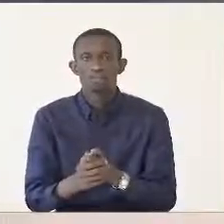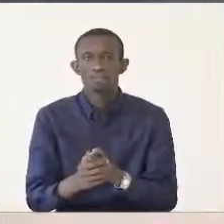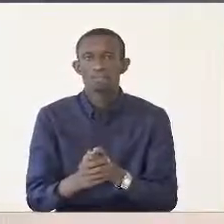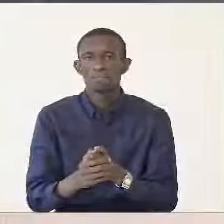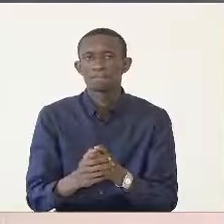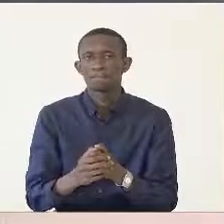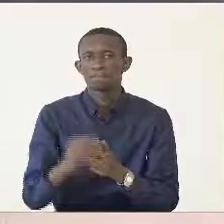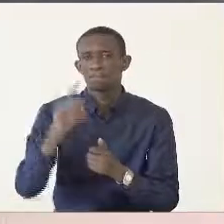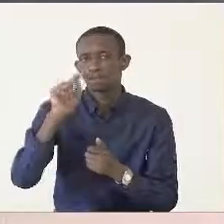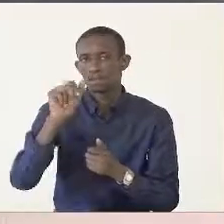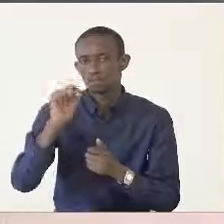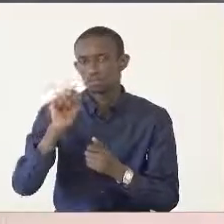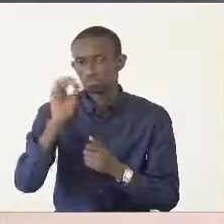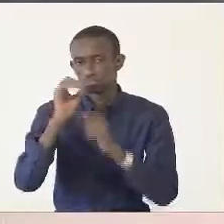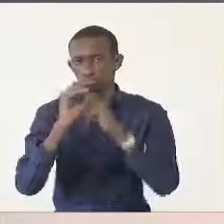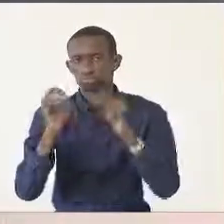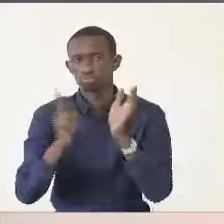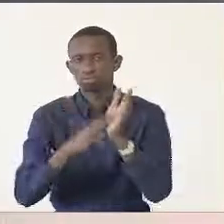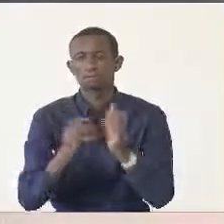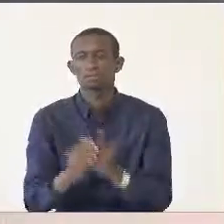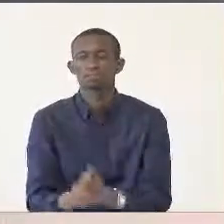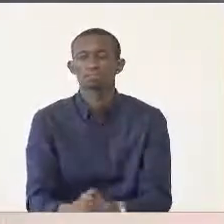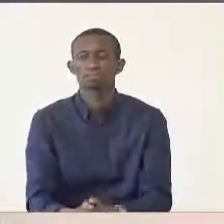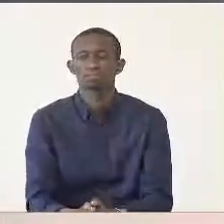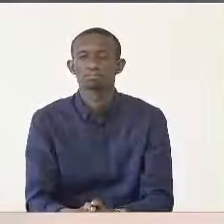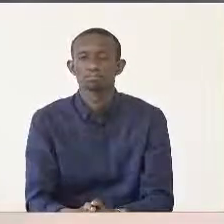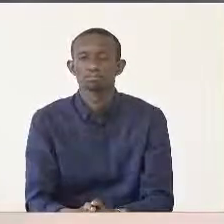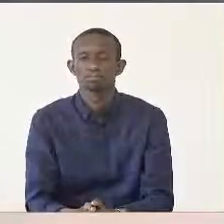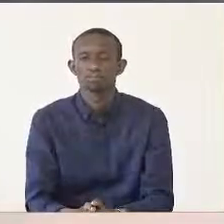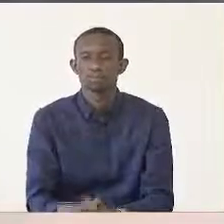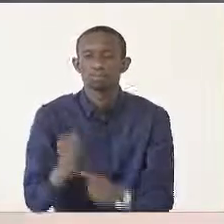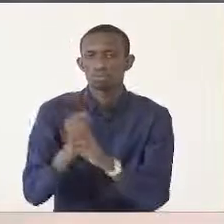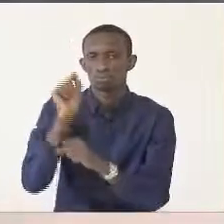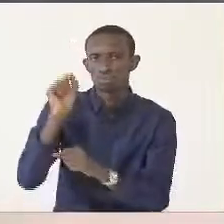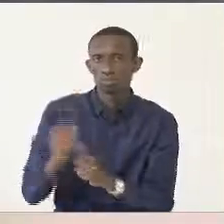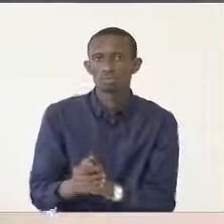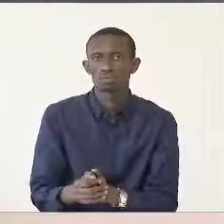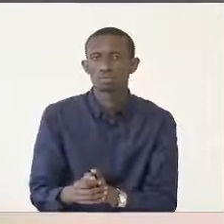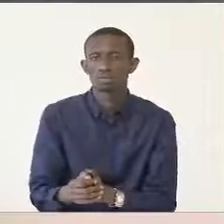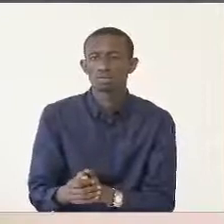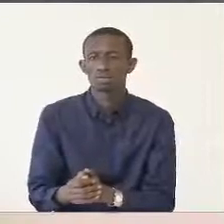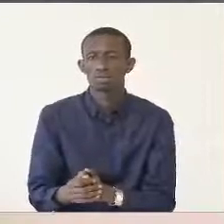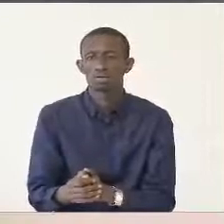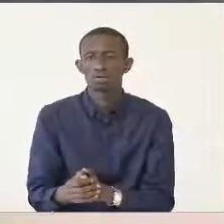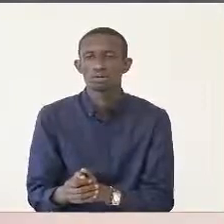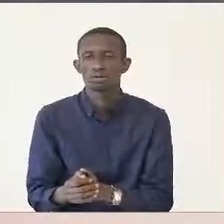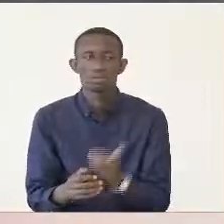to be theta, then equals to, we divide, but the sum here is going to give